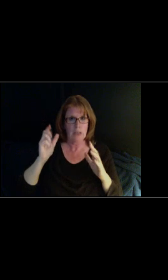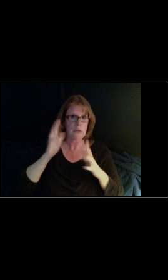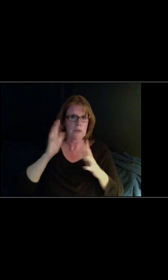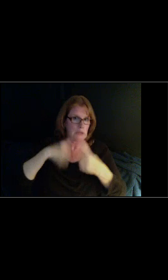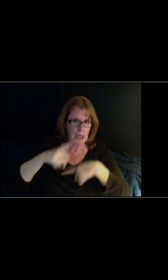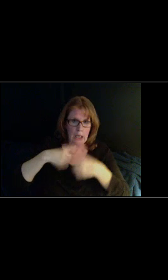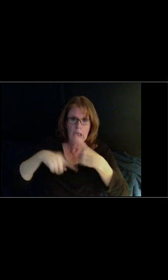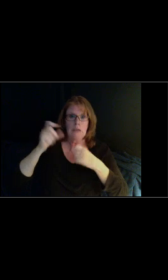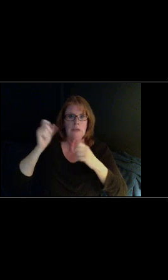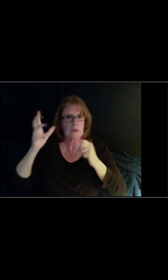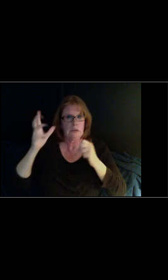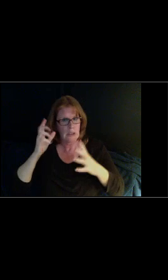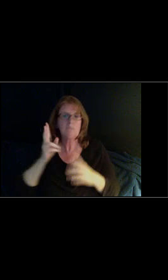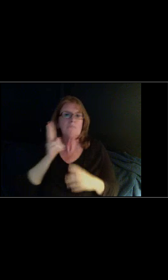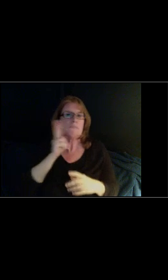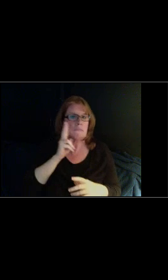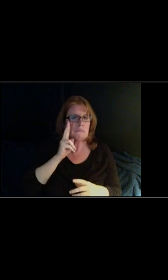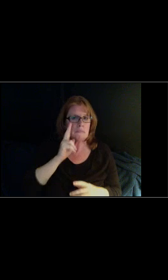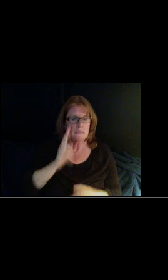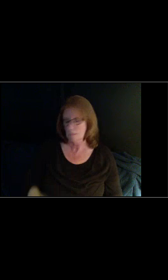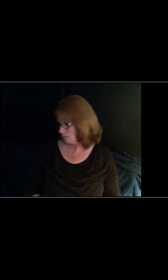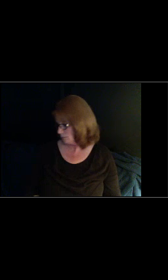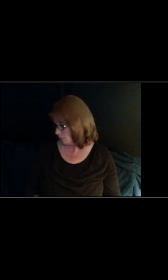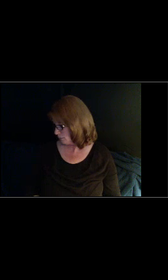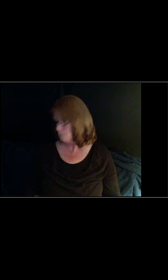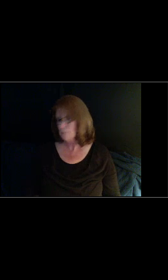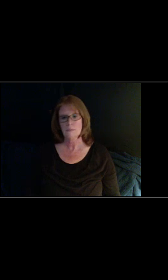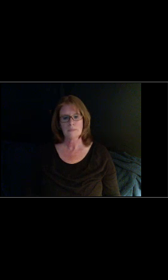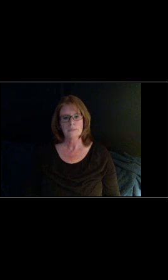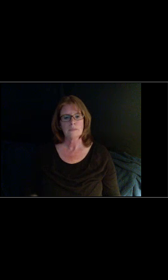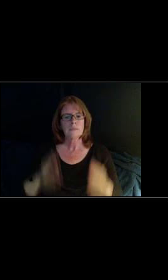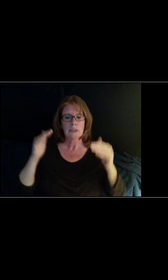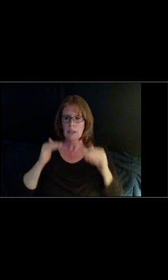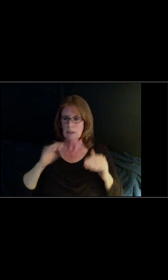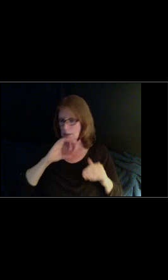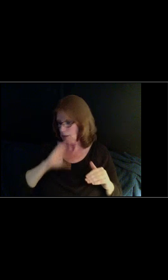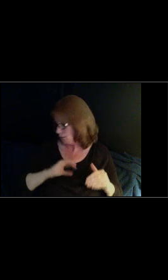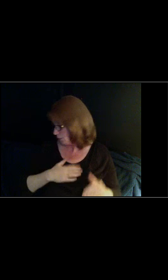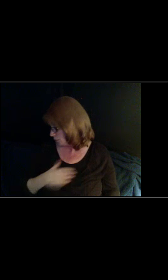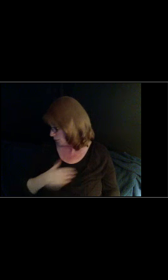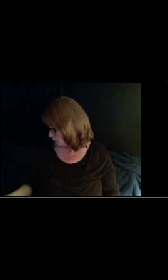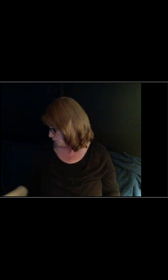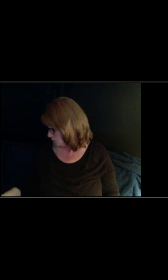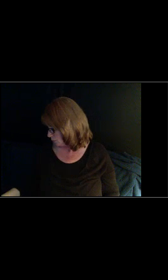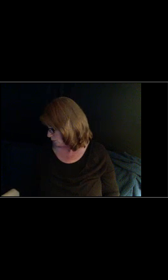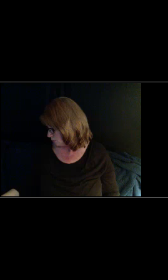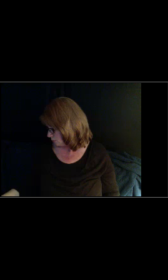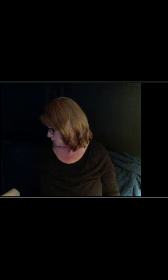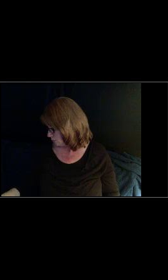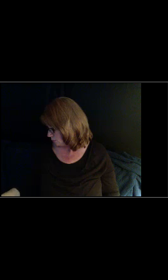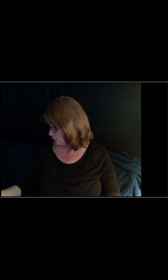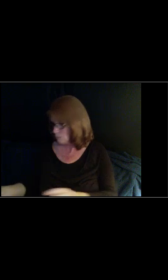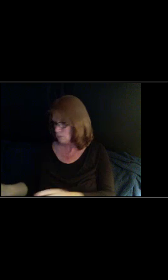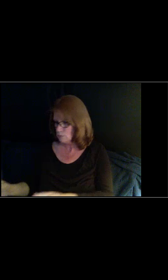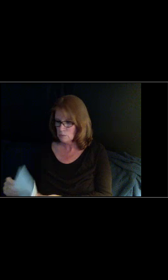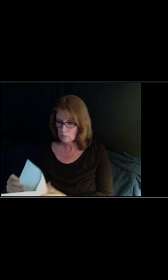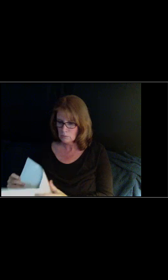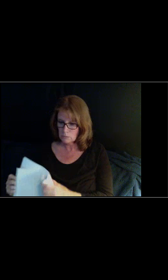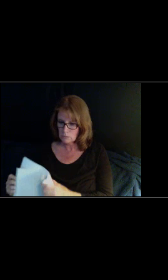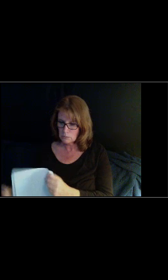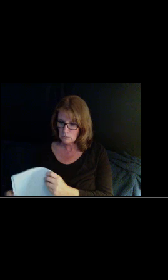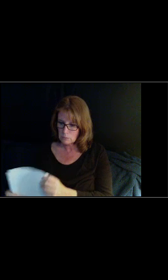I would think that it would be more accessible to if something was created in American Sign Language and presented from that,